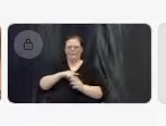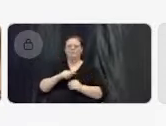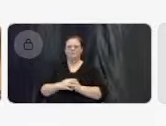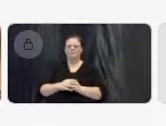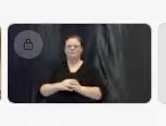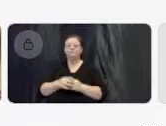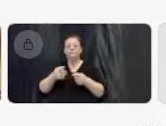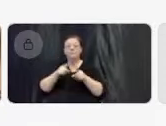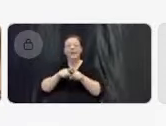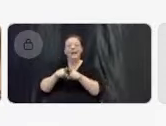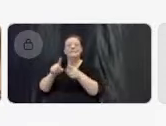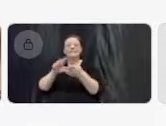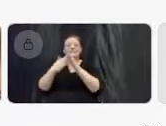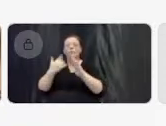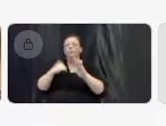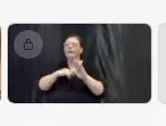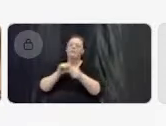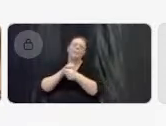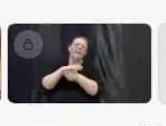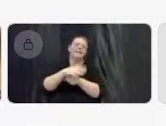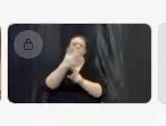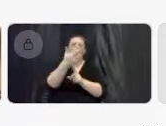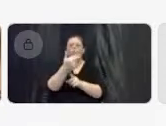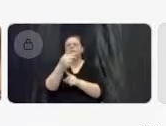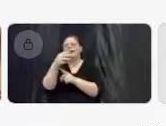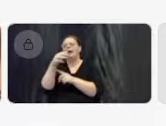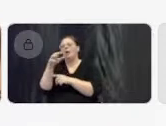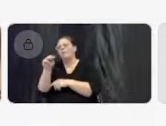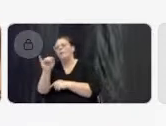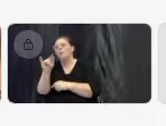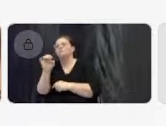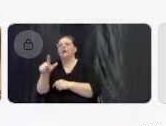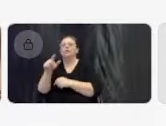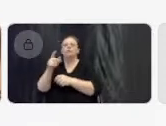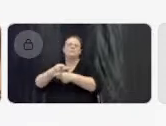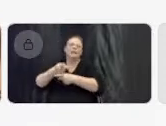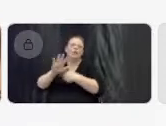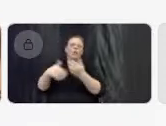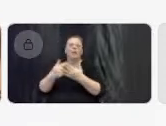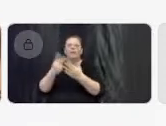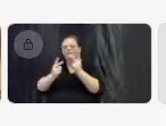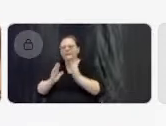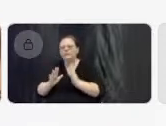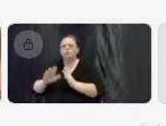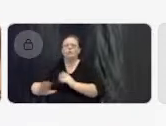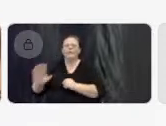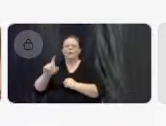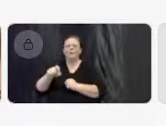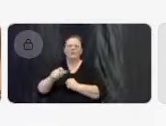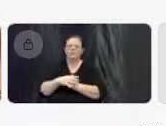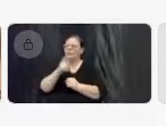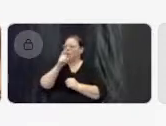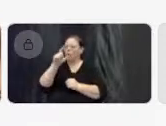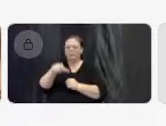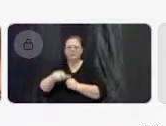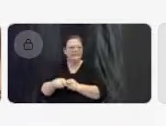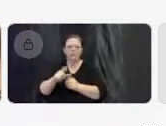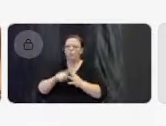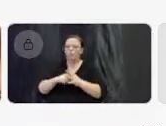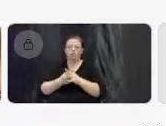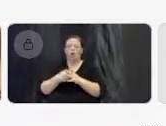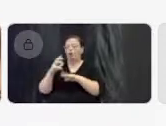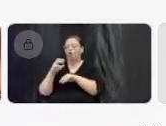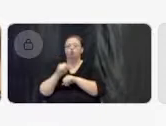a city, we have plenty of hotels and motels to take care of tourists and visitors' needs. We don't need to start a trend